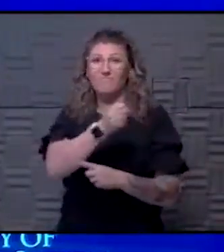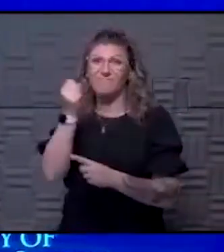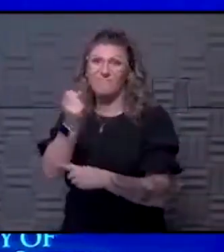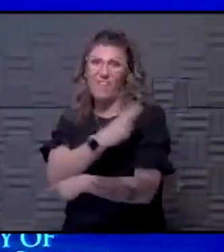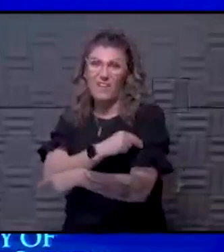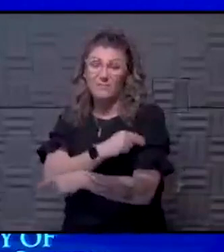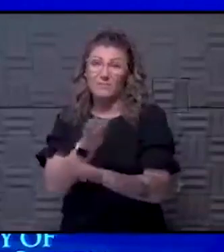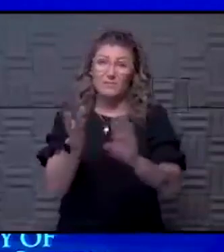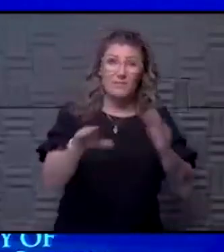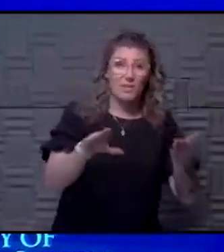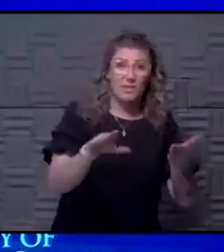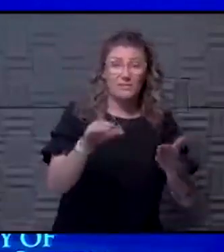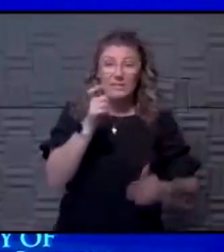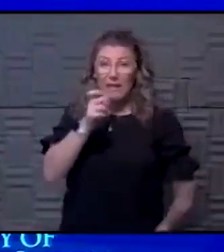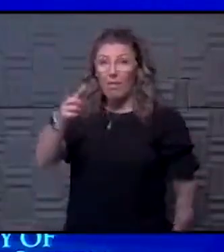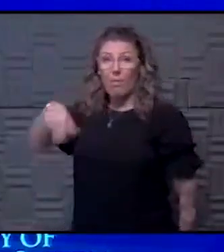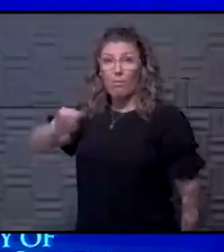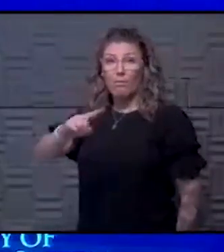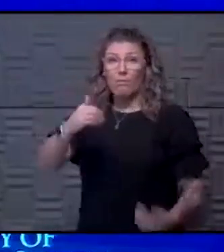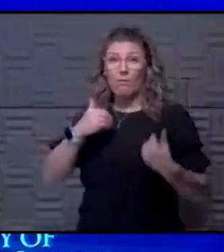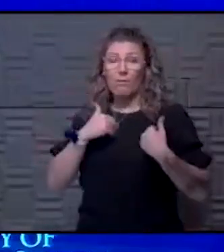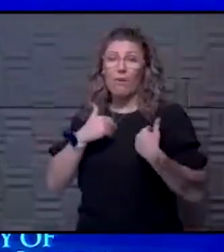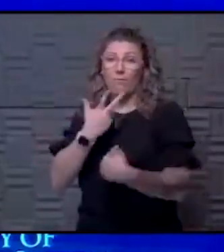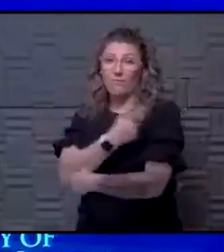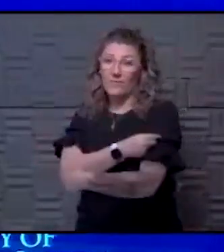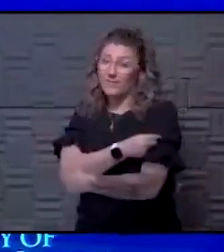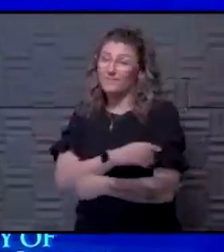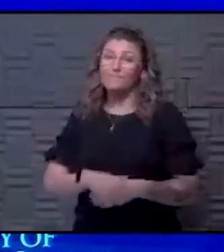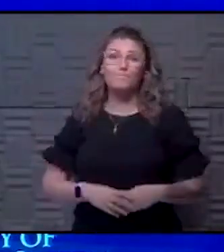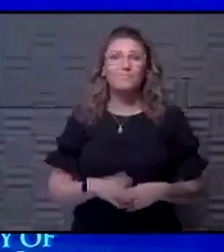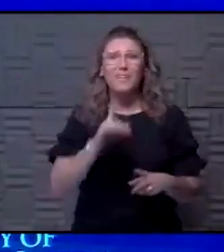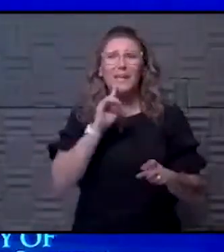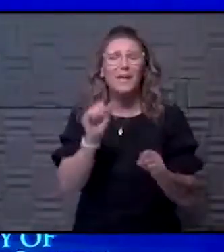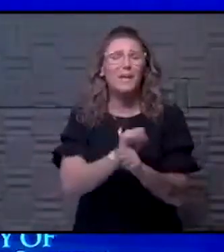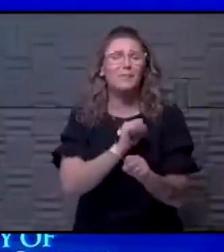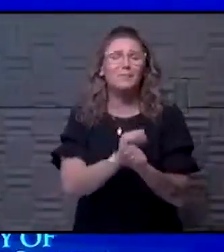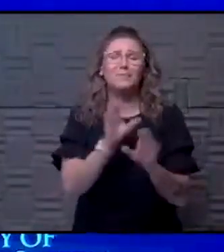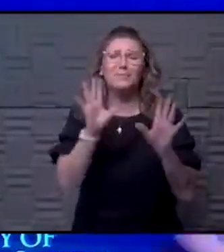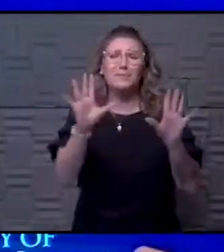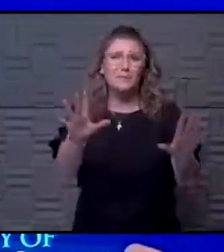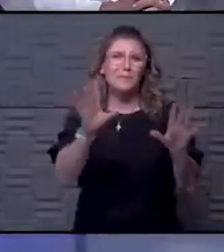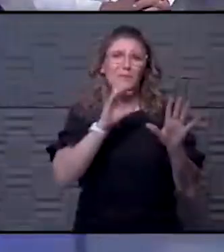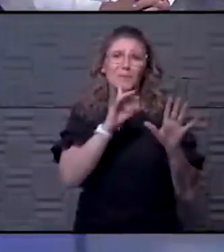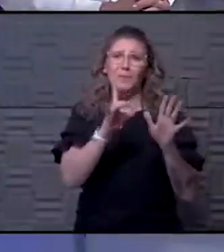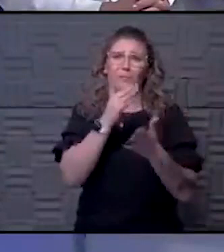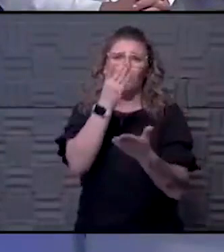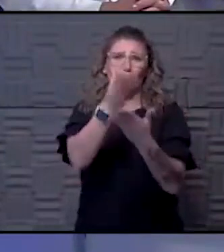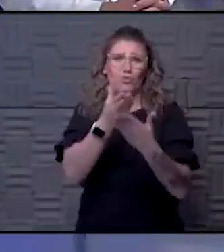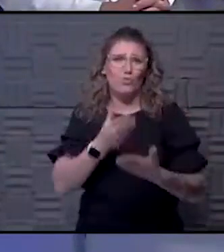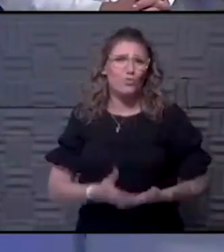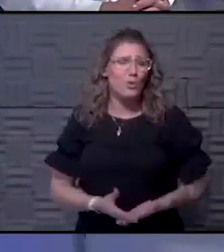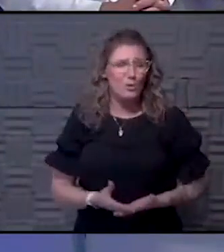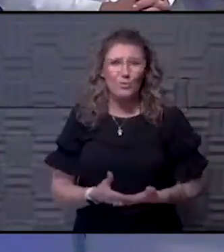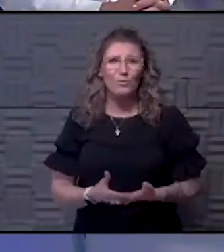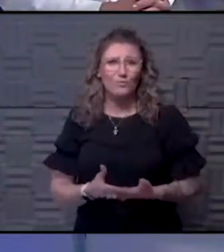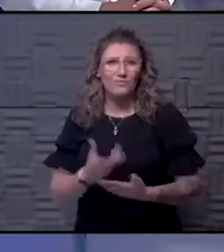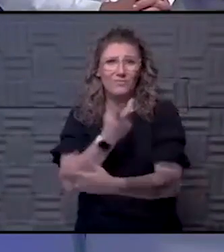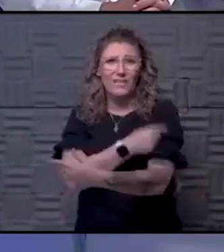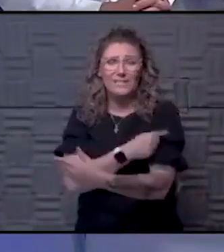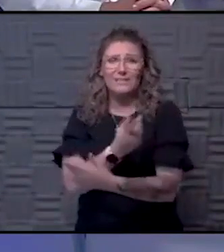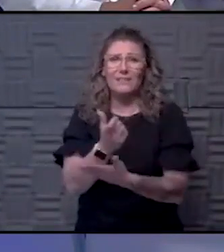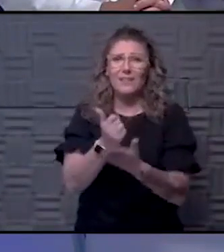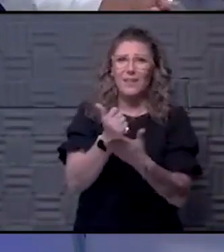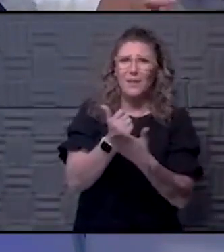and death, not those who had the vaccine. So there's absolutely no question the vaccine helps. Other thoughts? Yeah, if I'm just